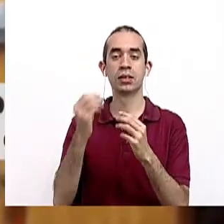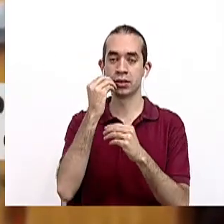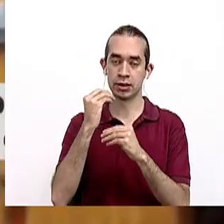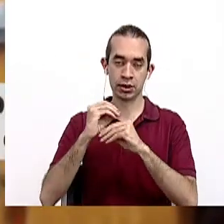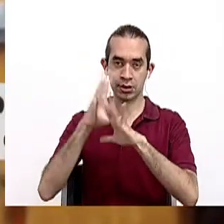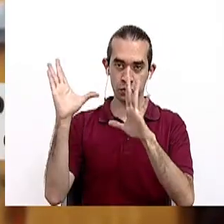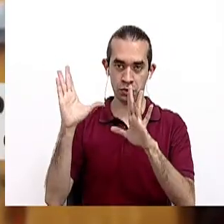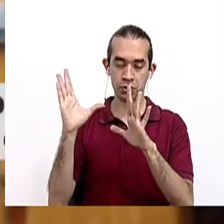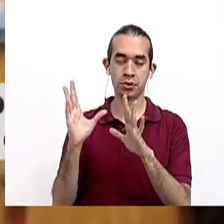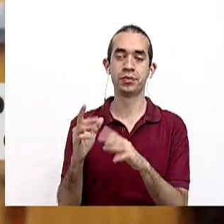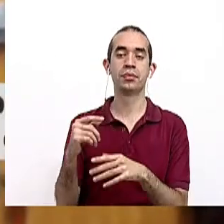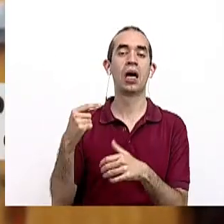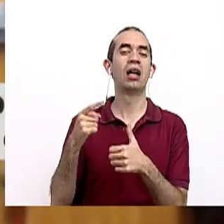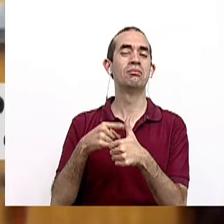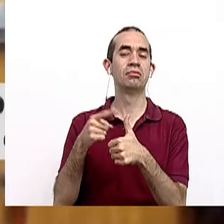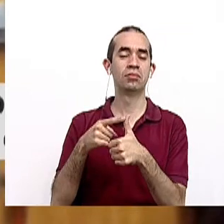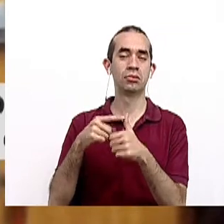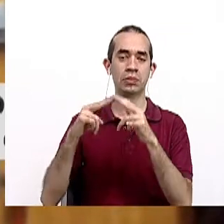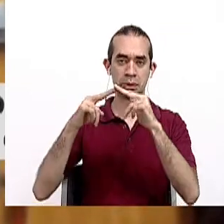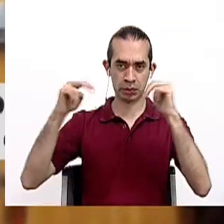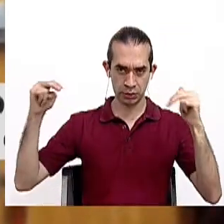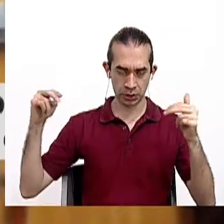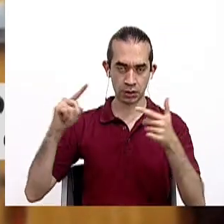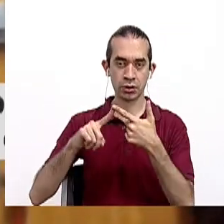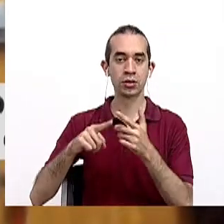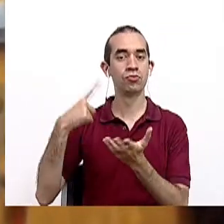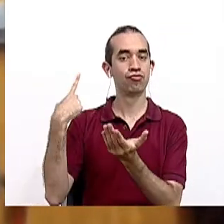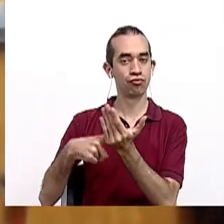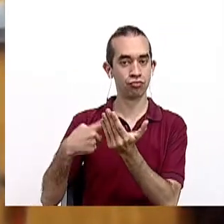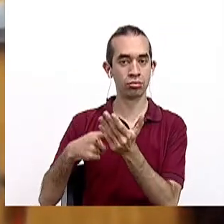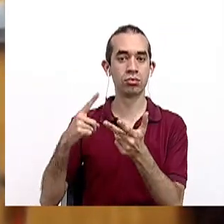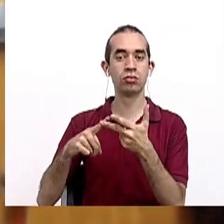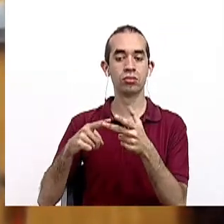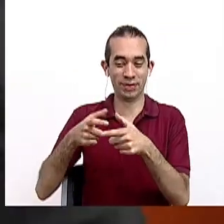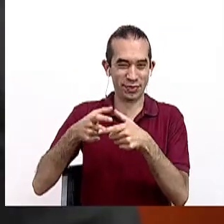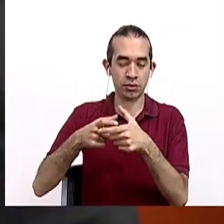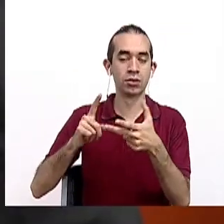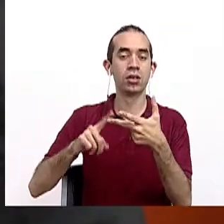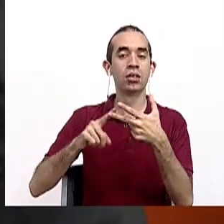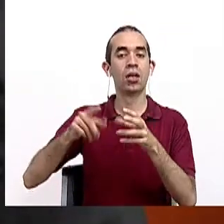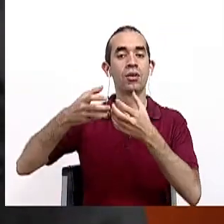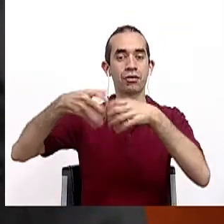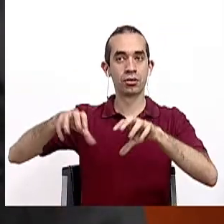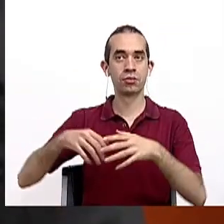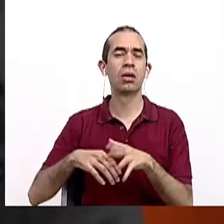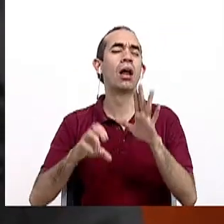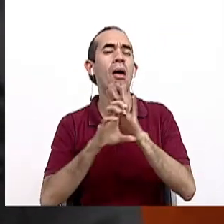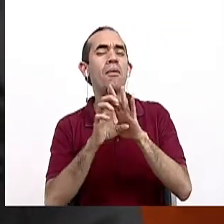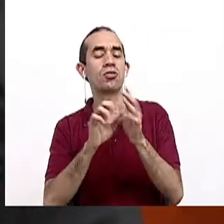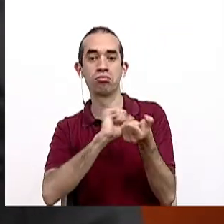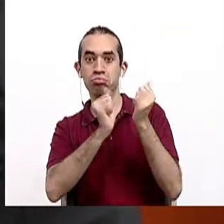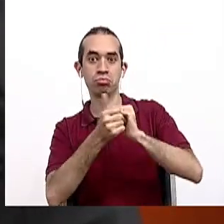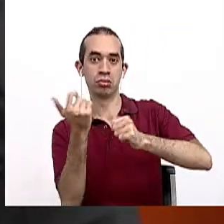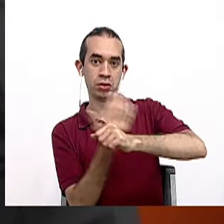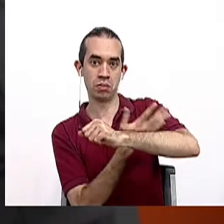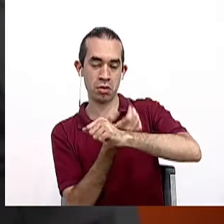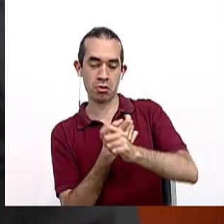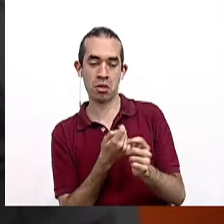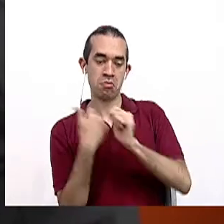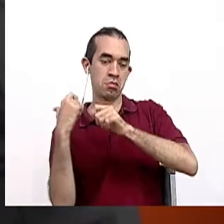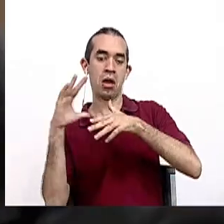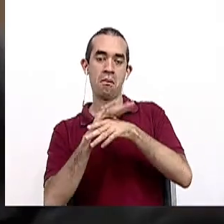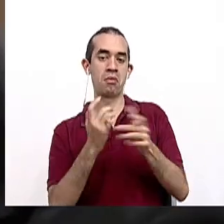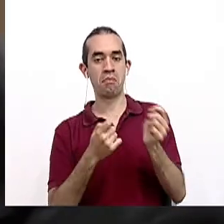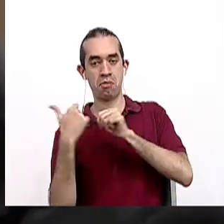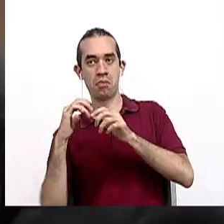which contains bacon, sausage, and an egg. Okay, so what if I suddenly went vegan and I took the ham out, I took the